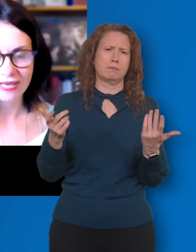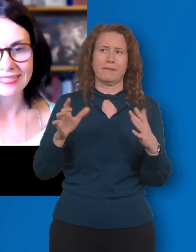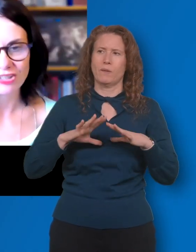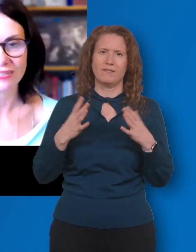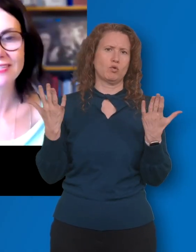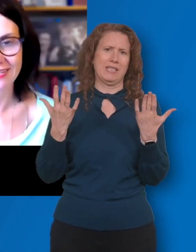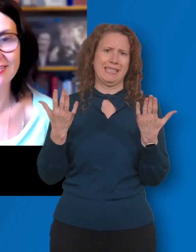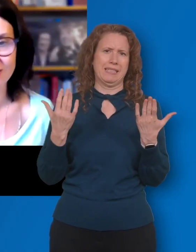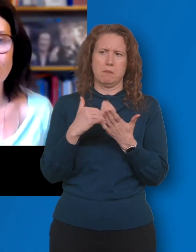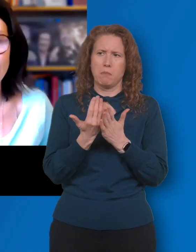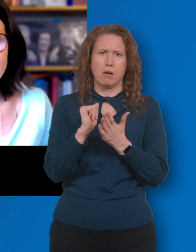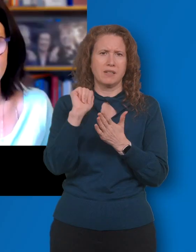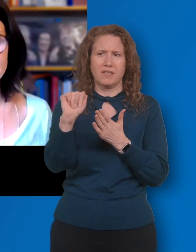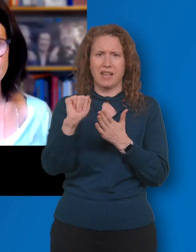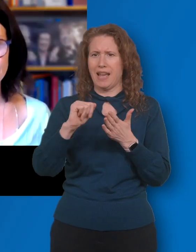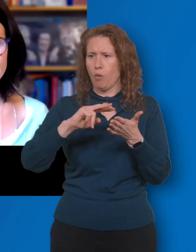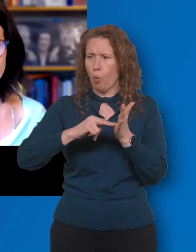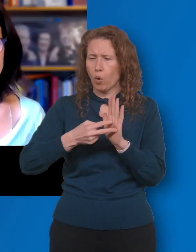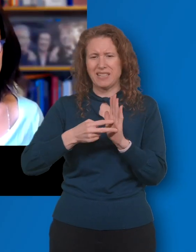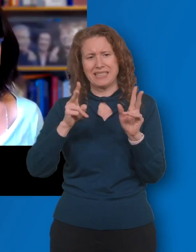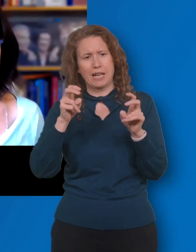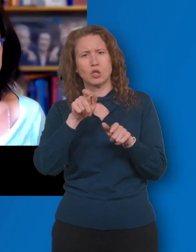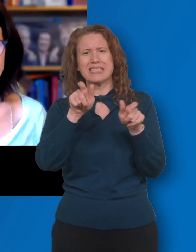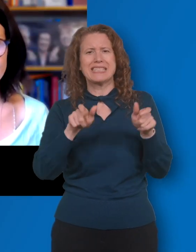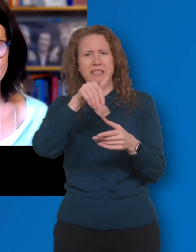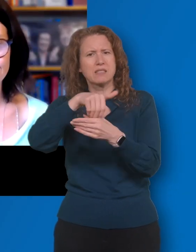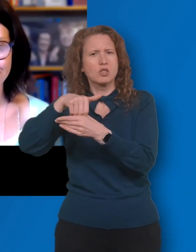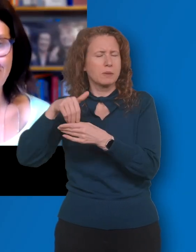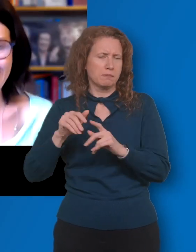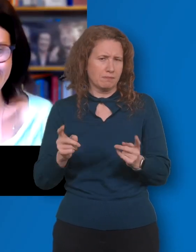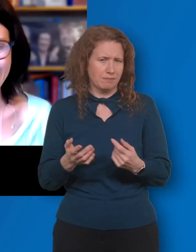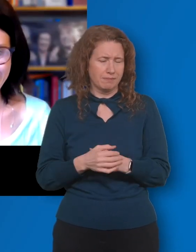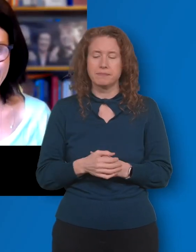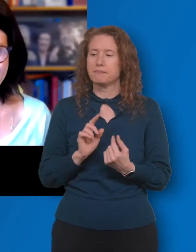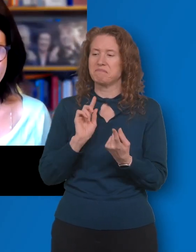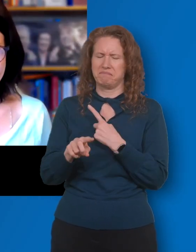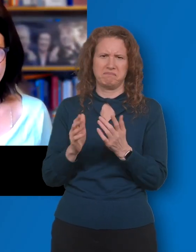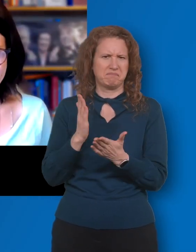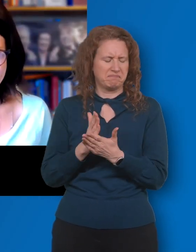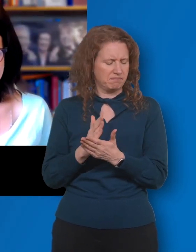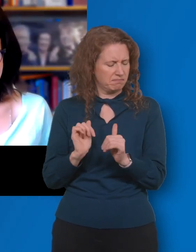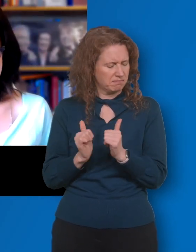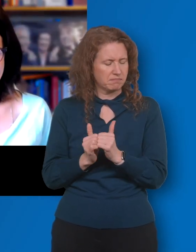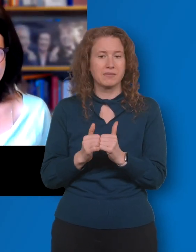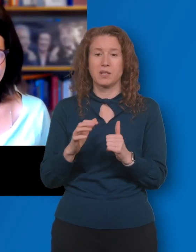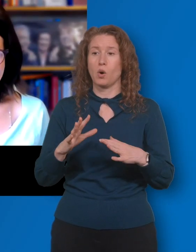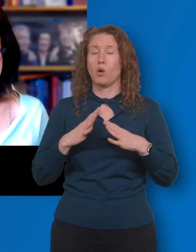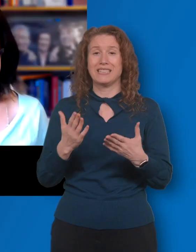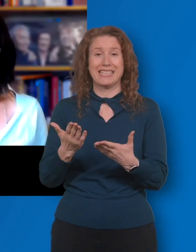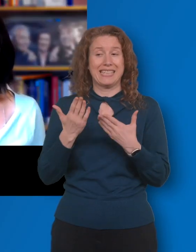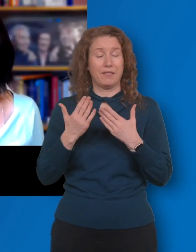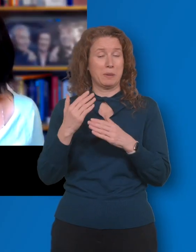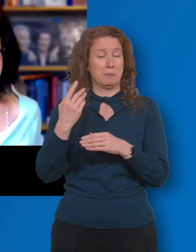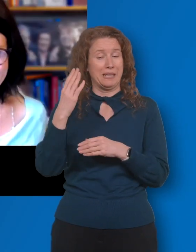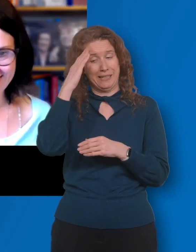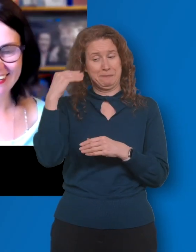their organizational citizenship. I totally agree with you. You've already given me a heads up on some research that